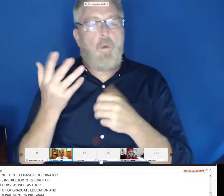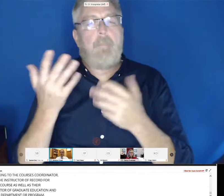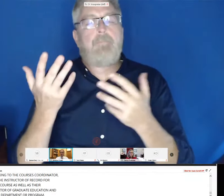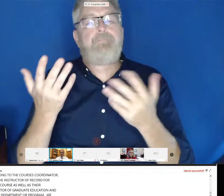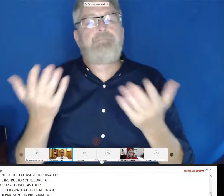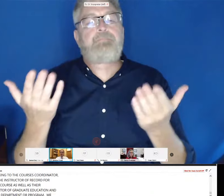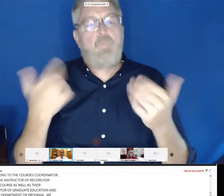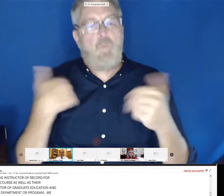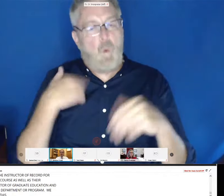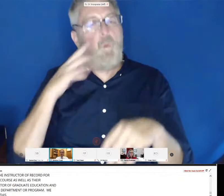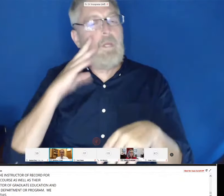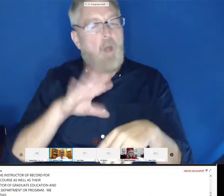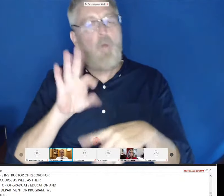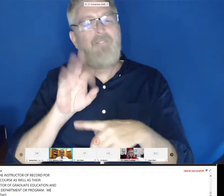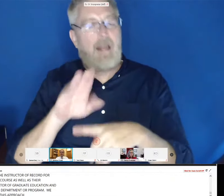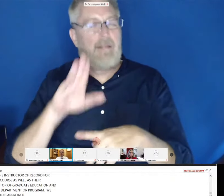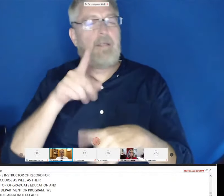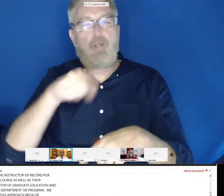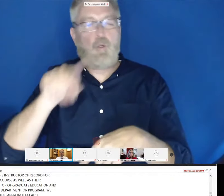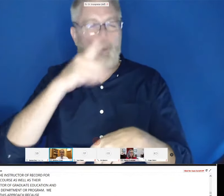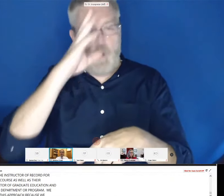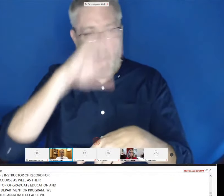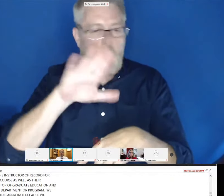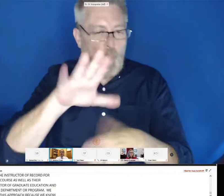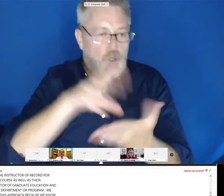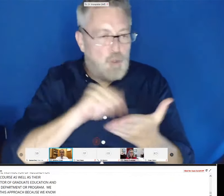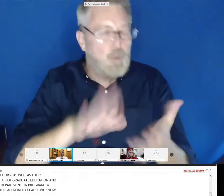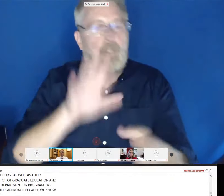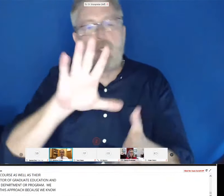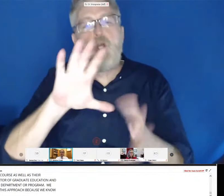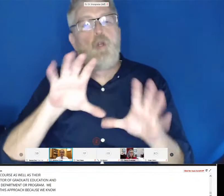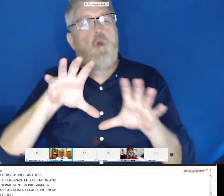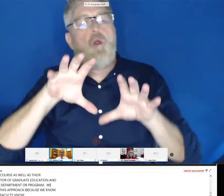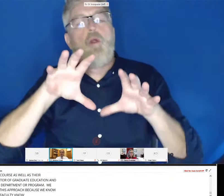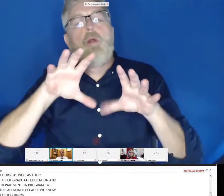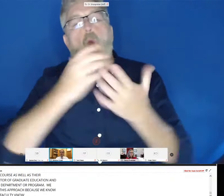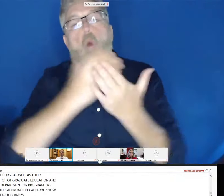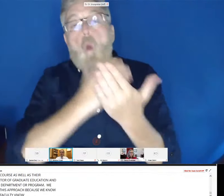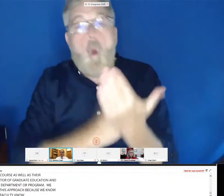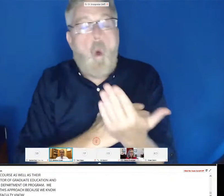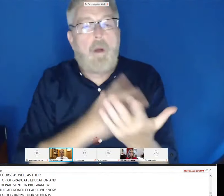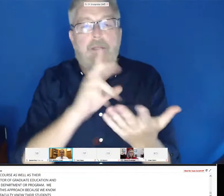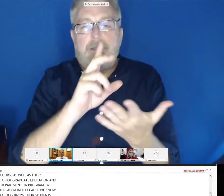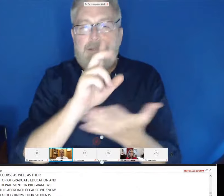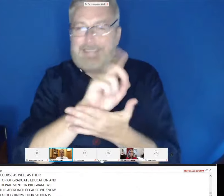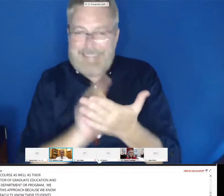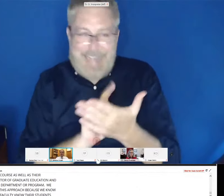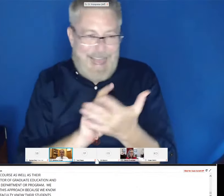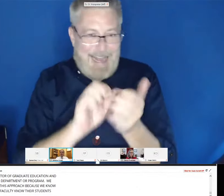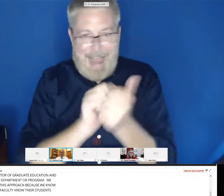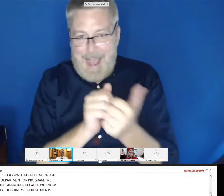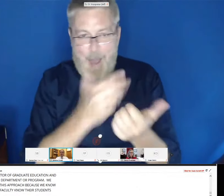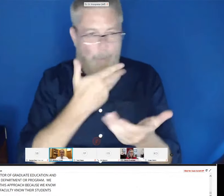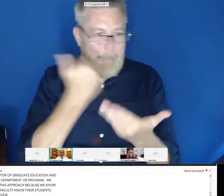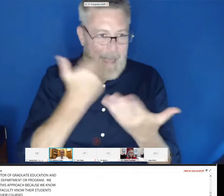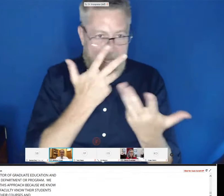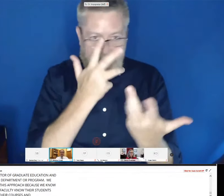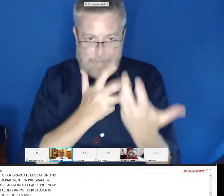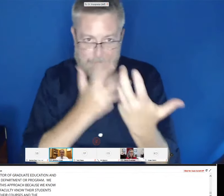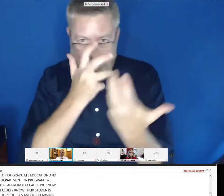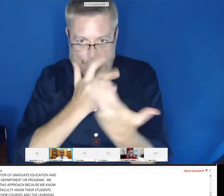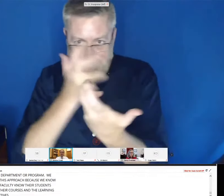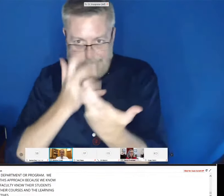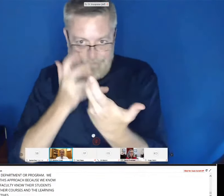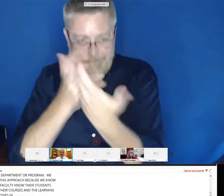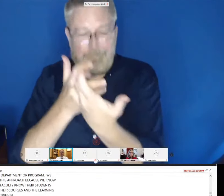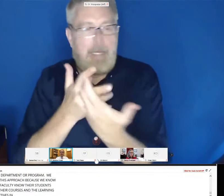faculty know their students and their courses and the learning objectives in the curriculum the very best. And